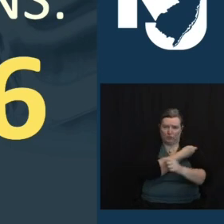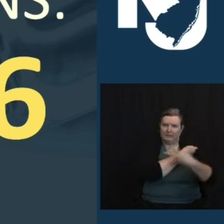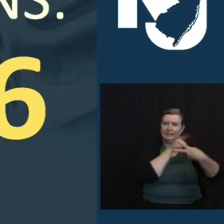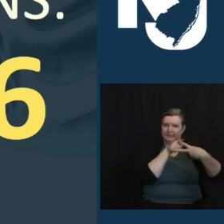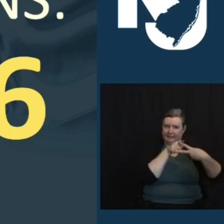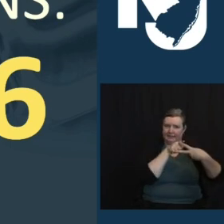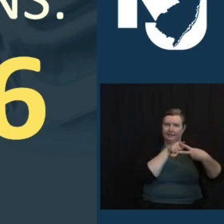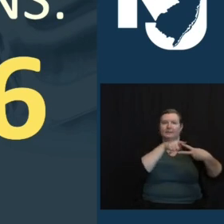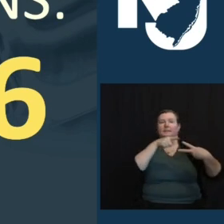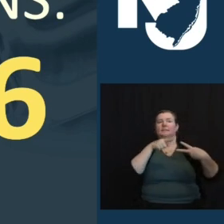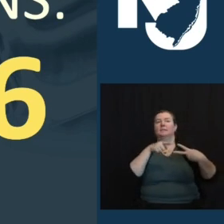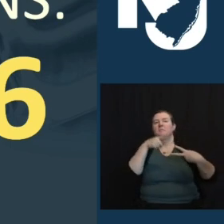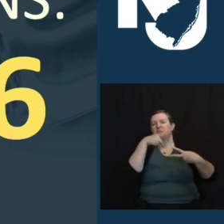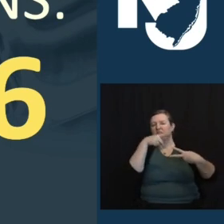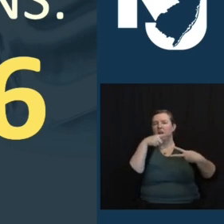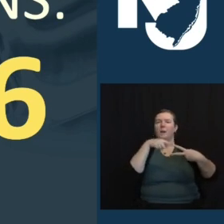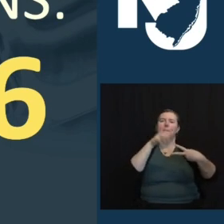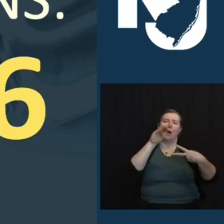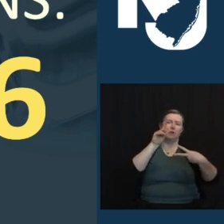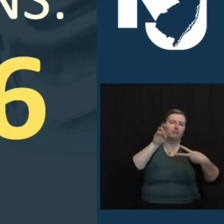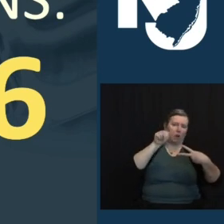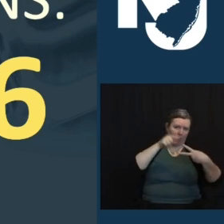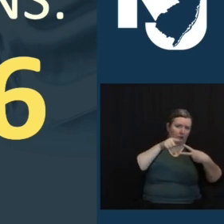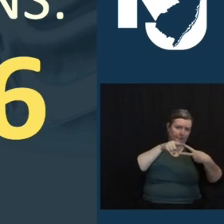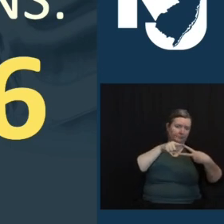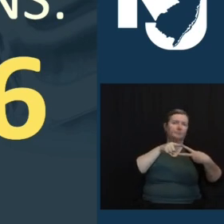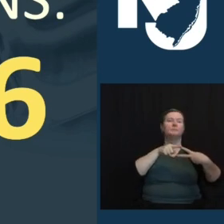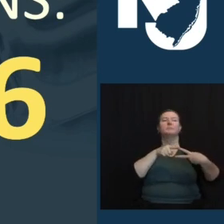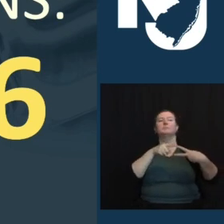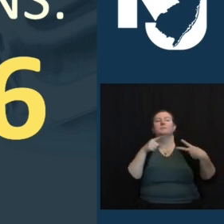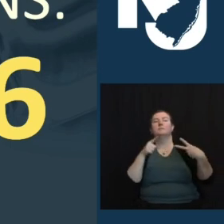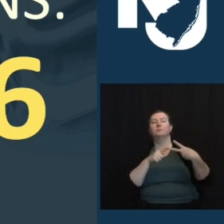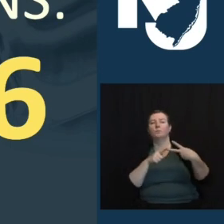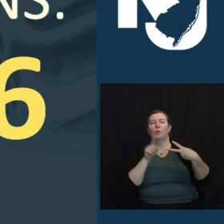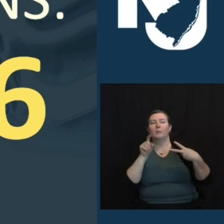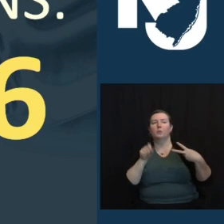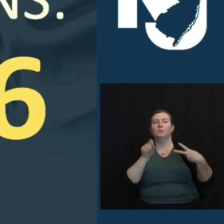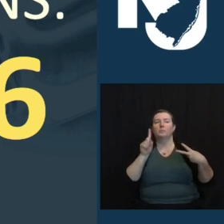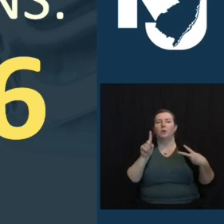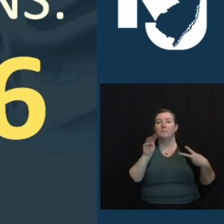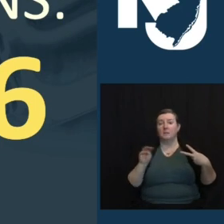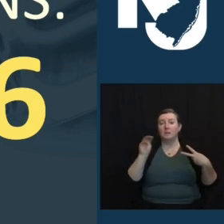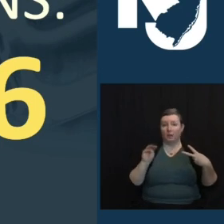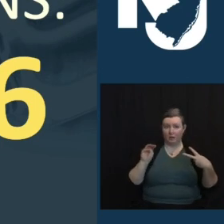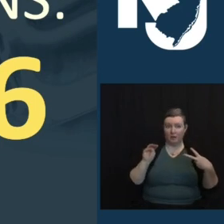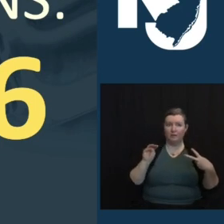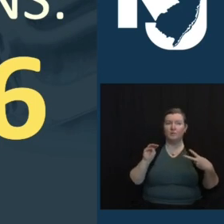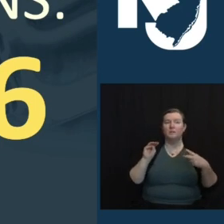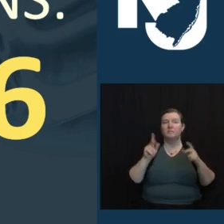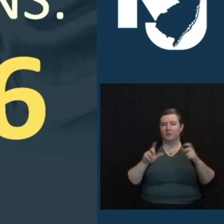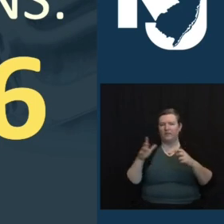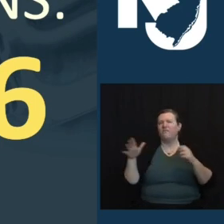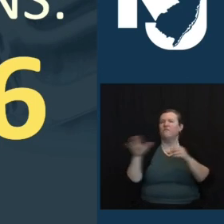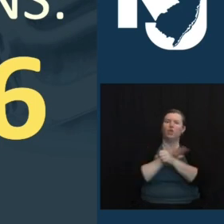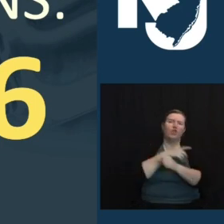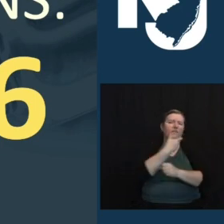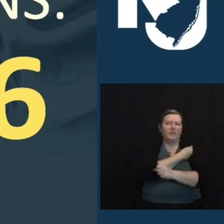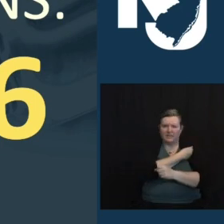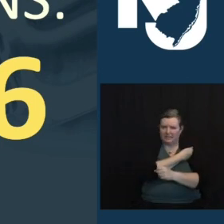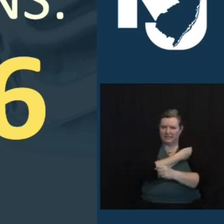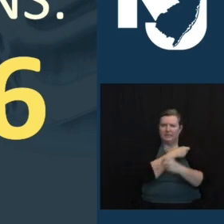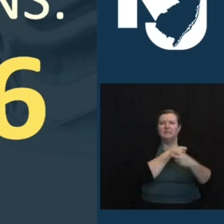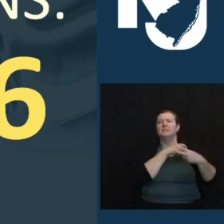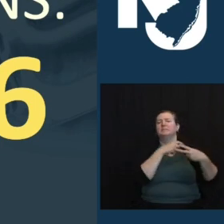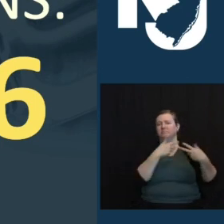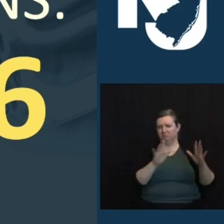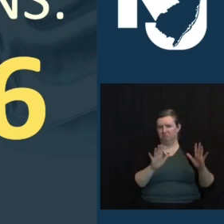or Moderna vaccines, and 1.1 million people who are now fully vaccinated, either because they received their second dose